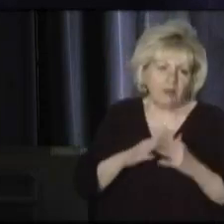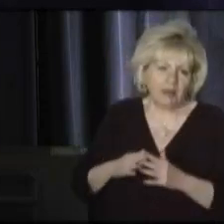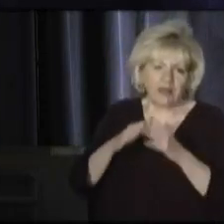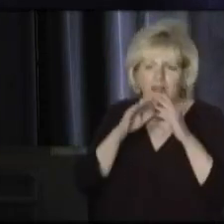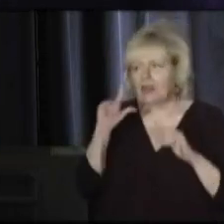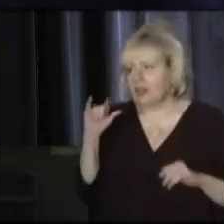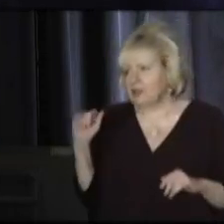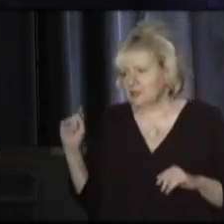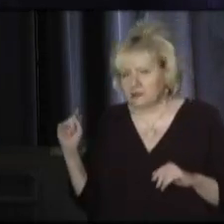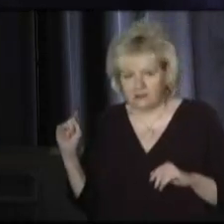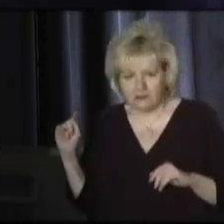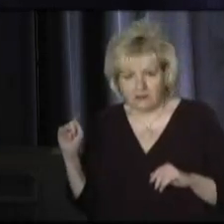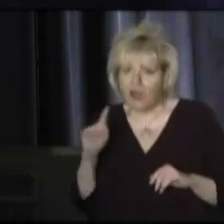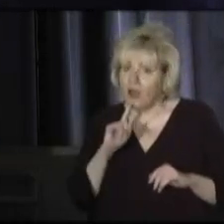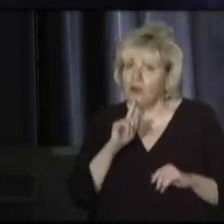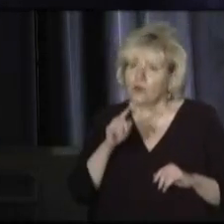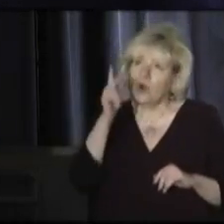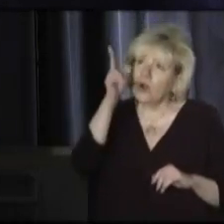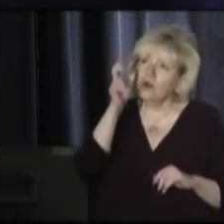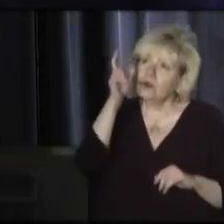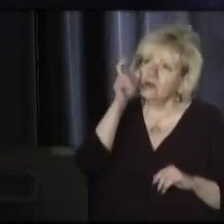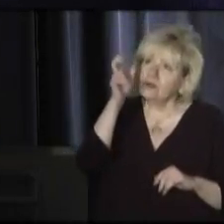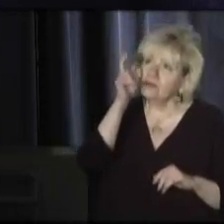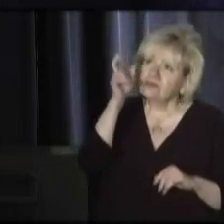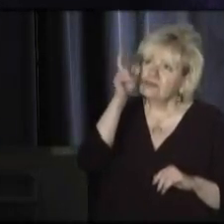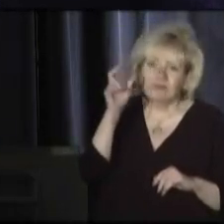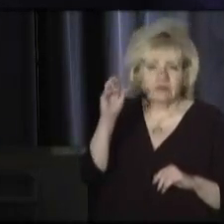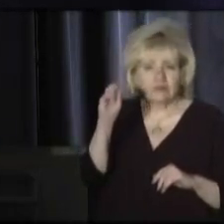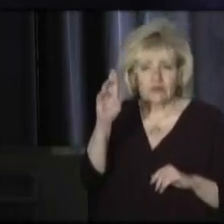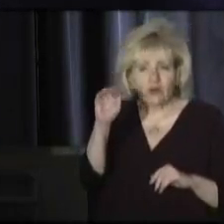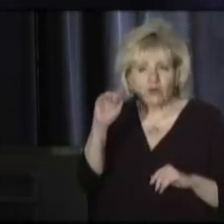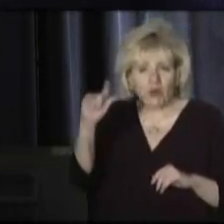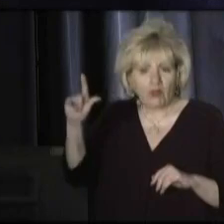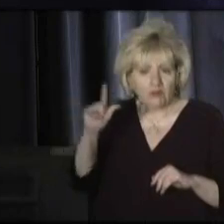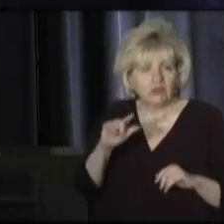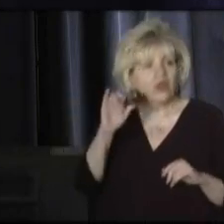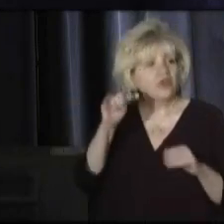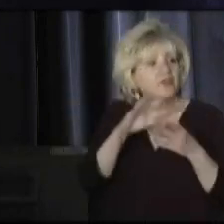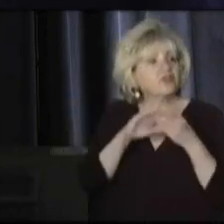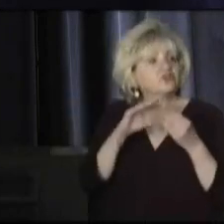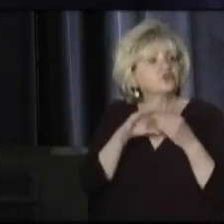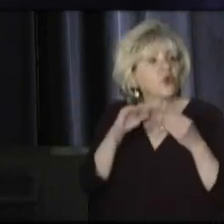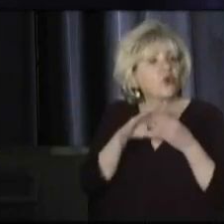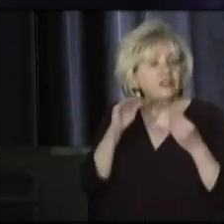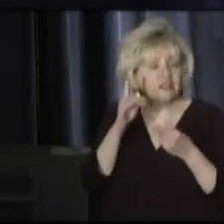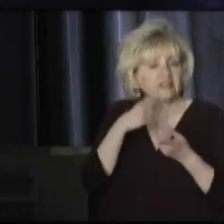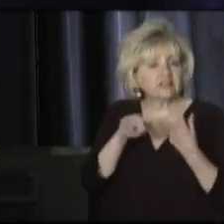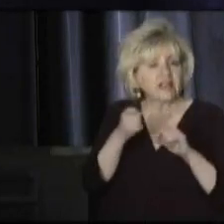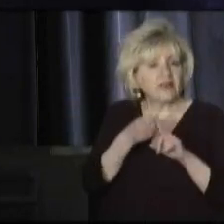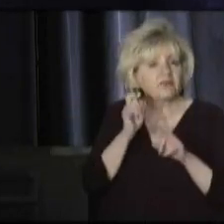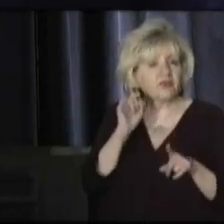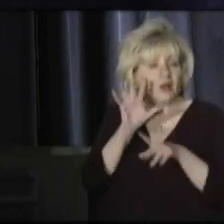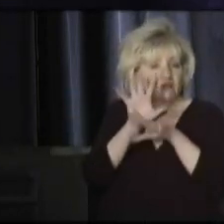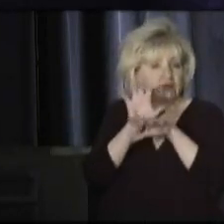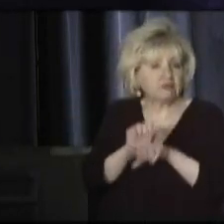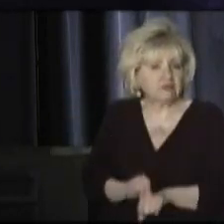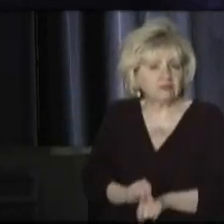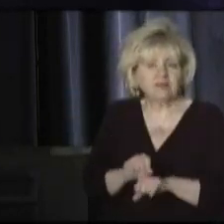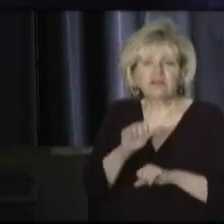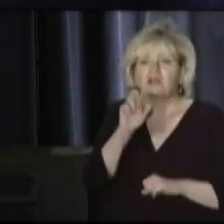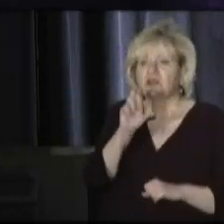in my knees, and I tried to hum a song to push the words away. Then something slick underfoot.